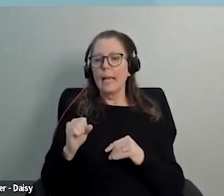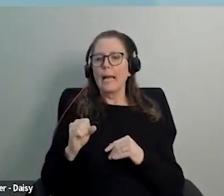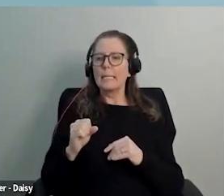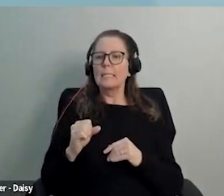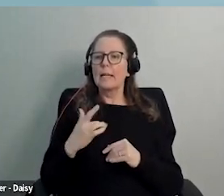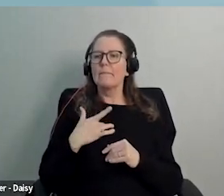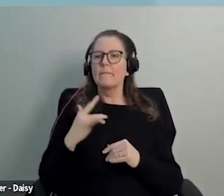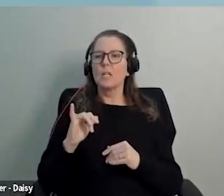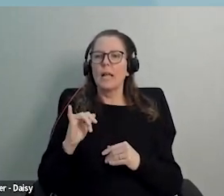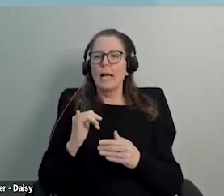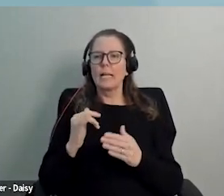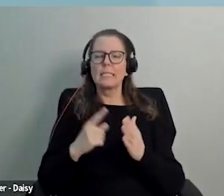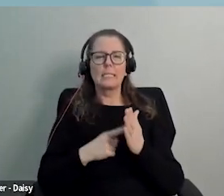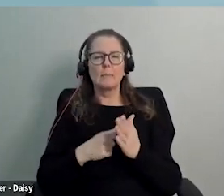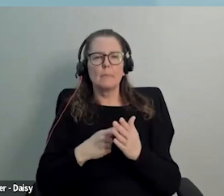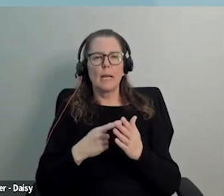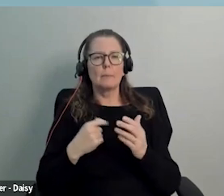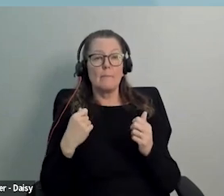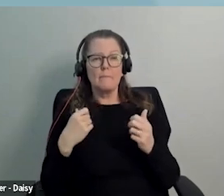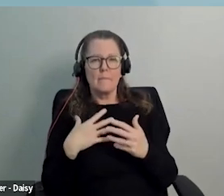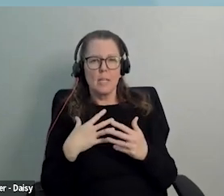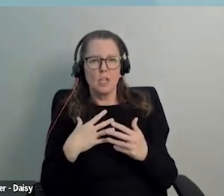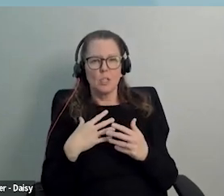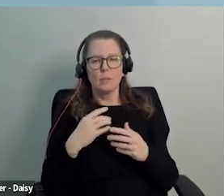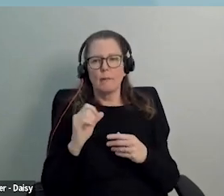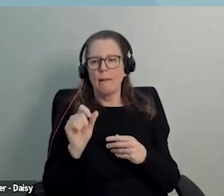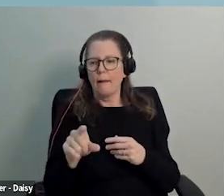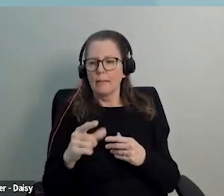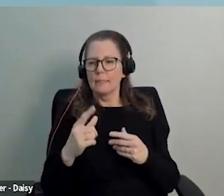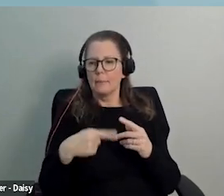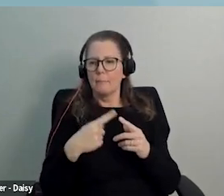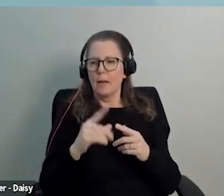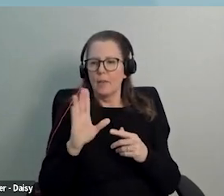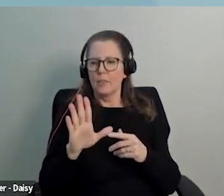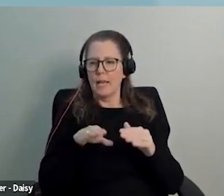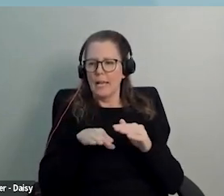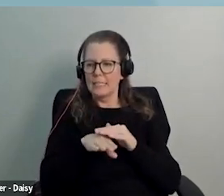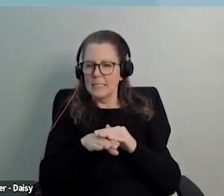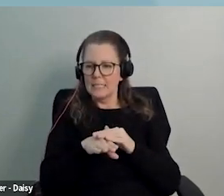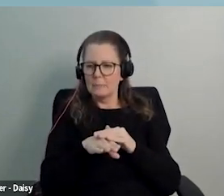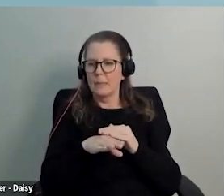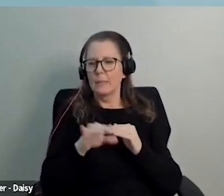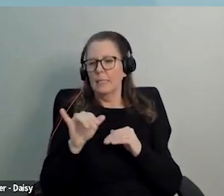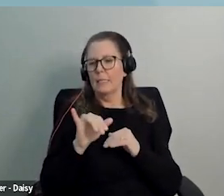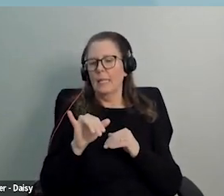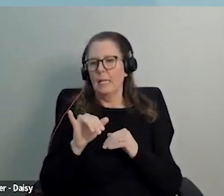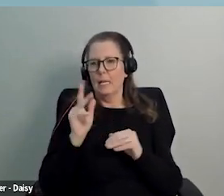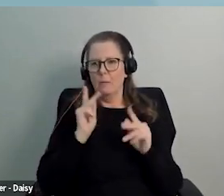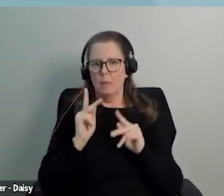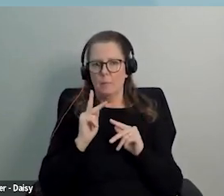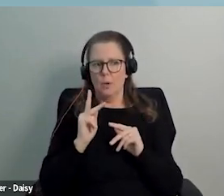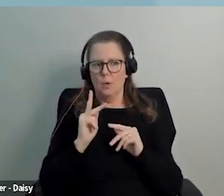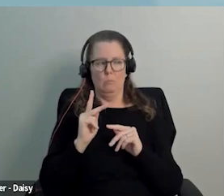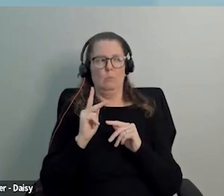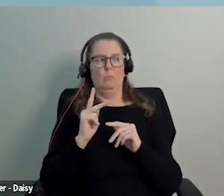I feel like there's a fear with asking about accessibility. Like, because you're asking about accessibility, people are immediately